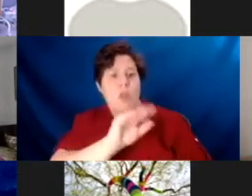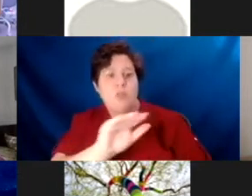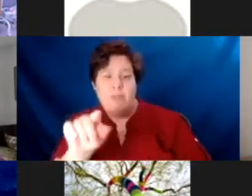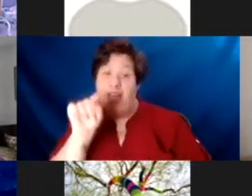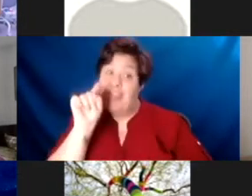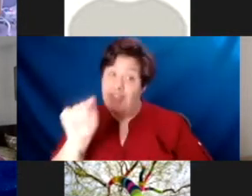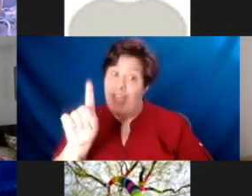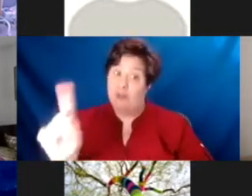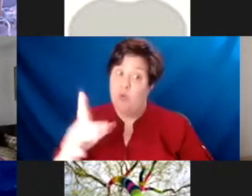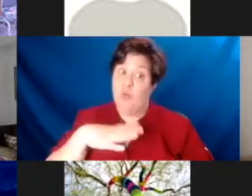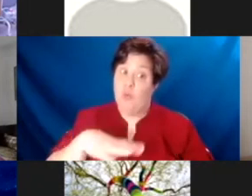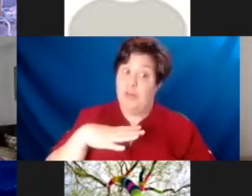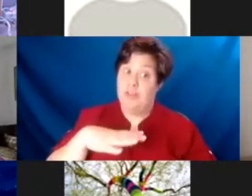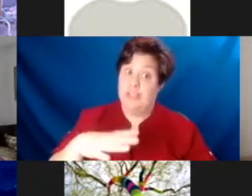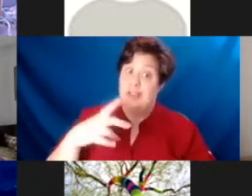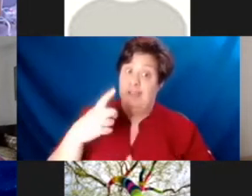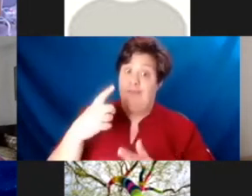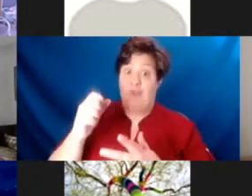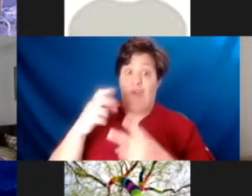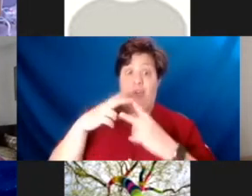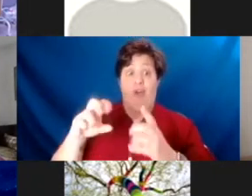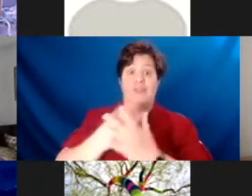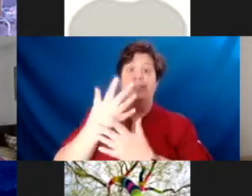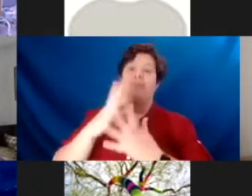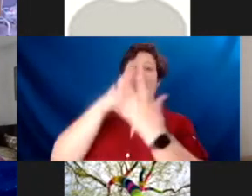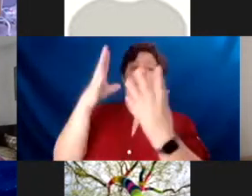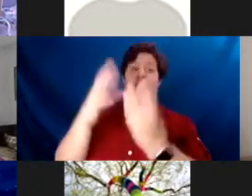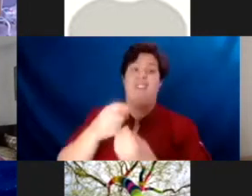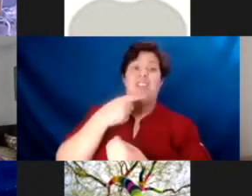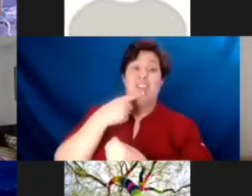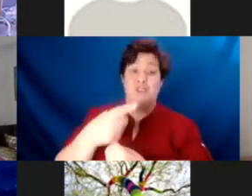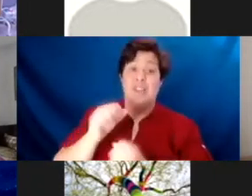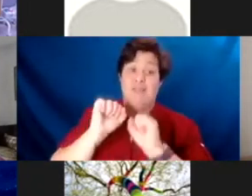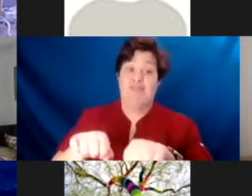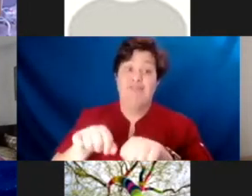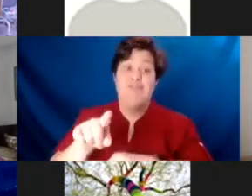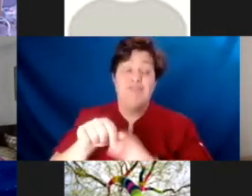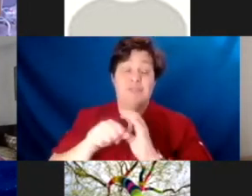kind of thing you'd be looking for in an R&D element? Everything you just mentioned, so this is about